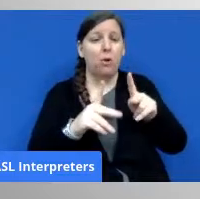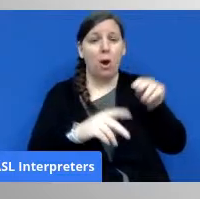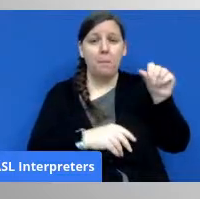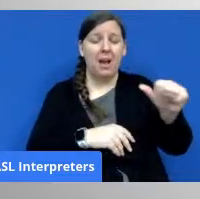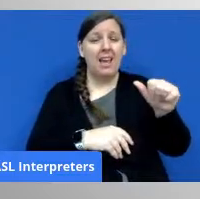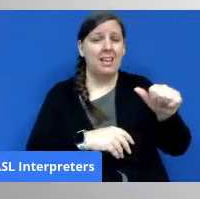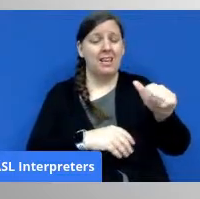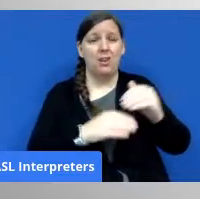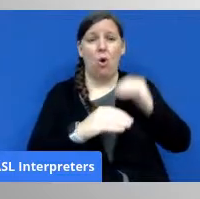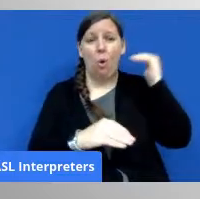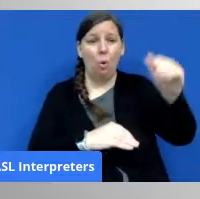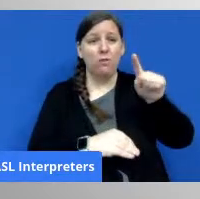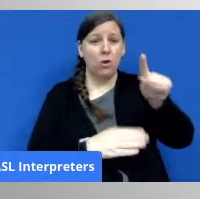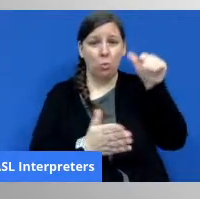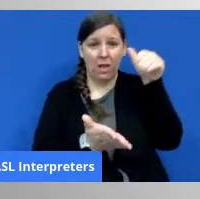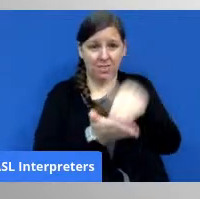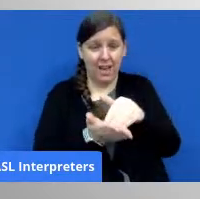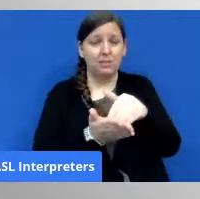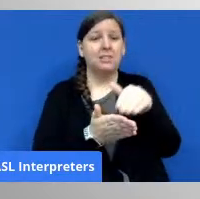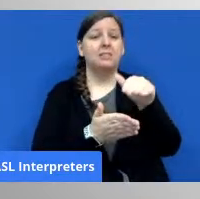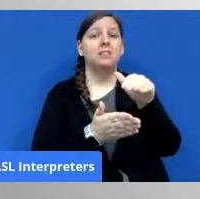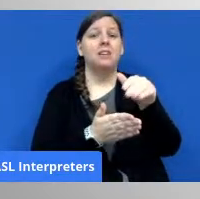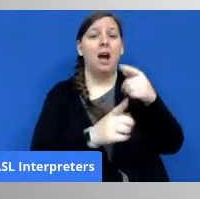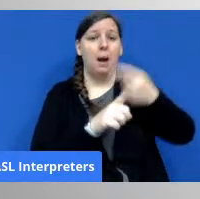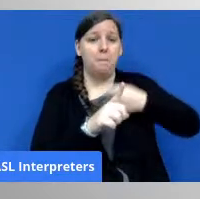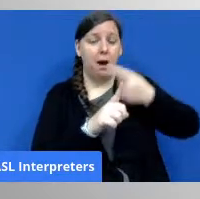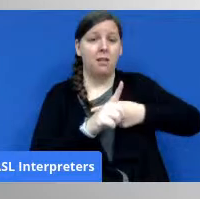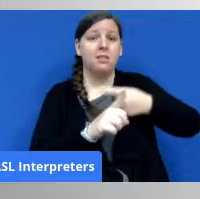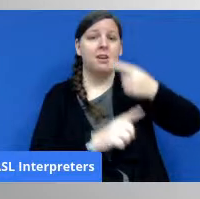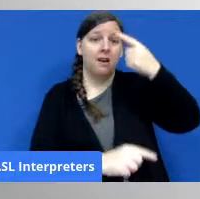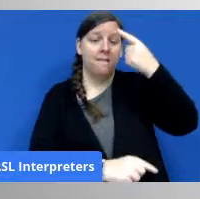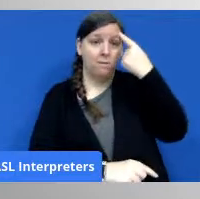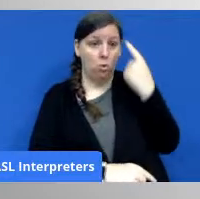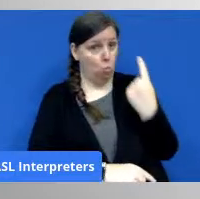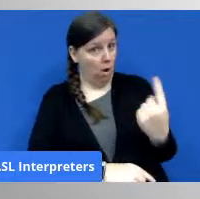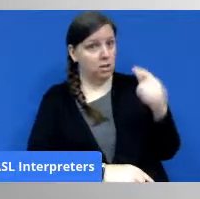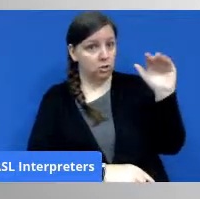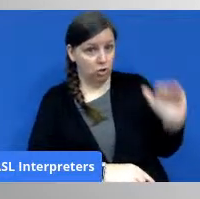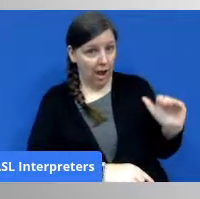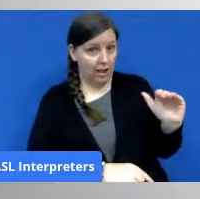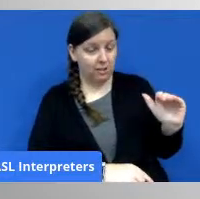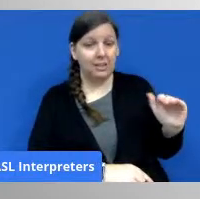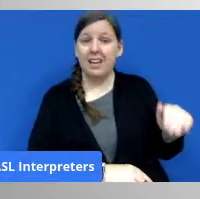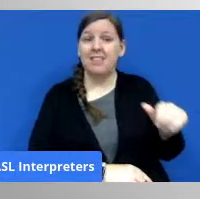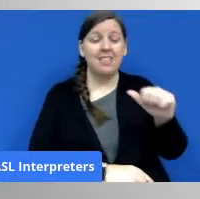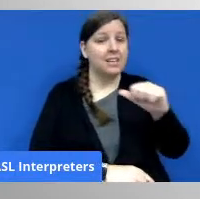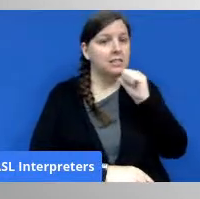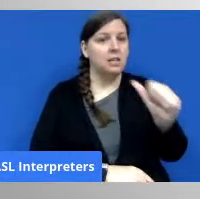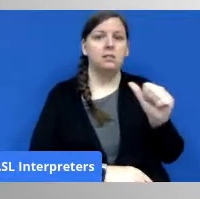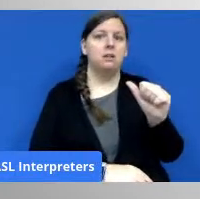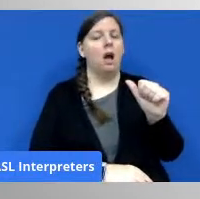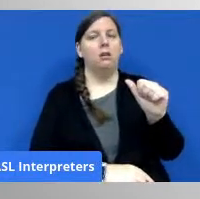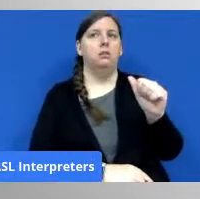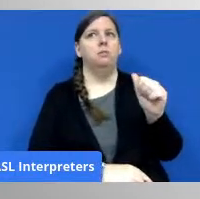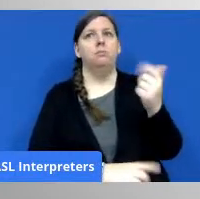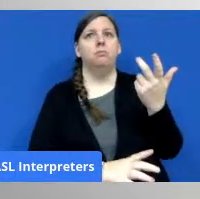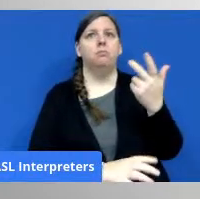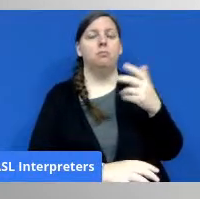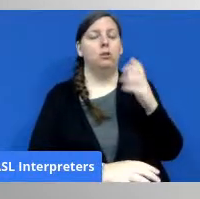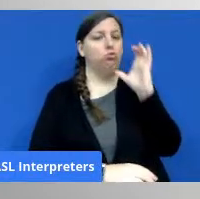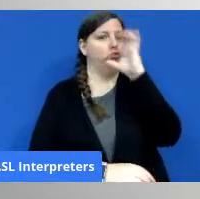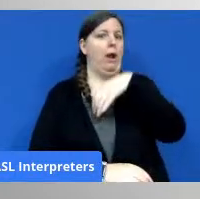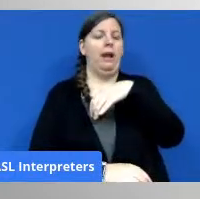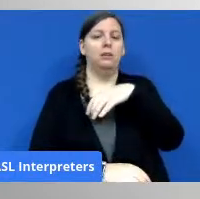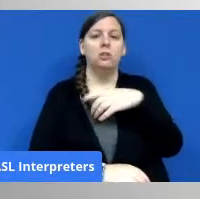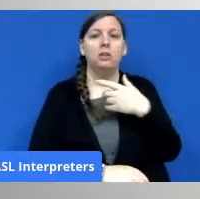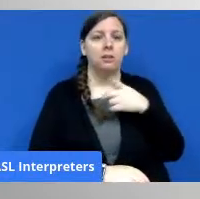for childcare in Athens Clarke County in these child care centers. This is not unusual. This is our local market. Of course, if you